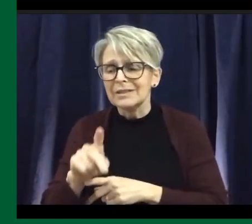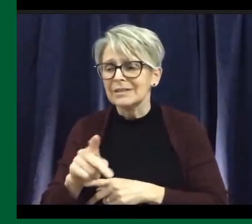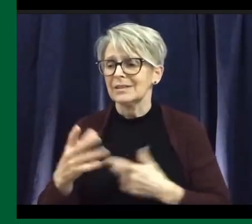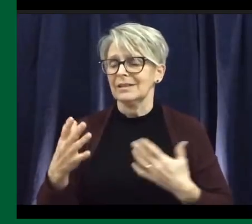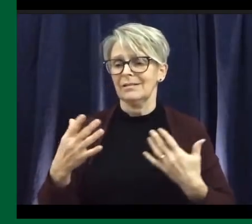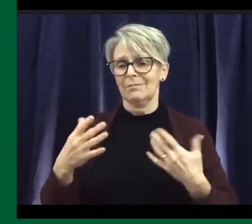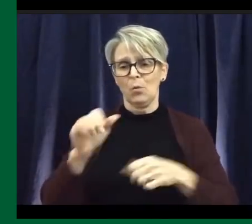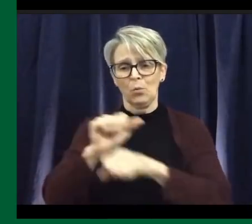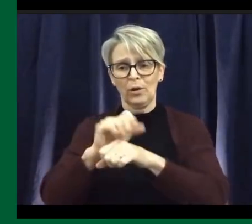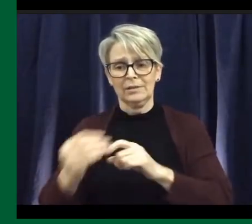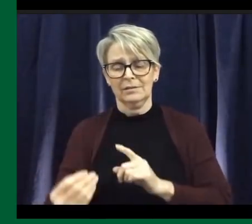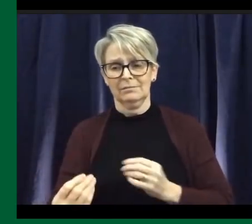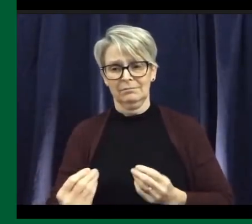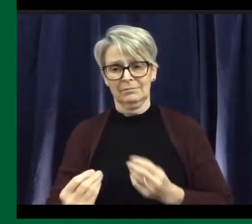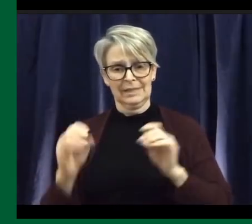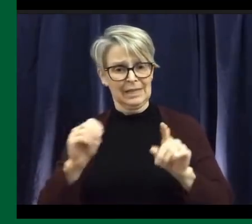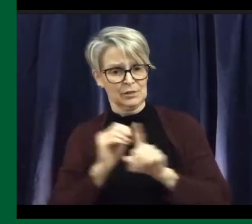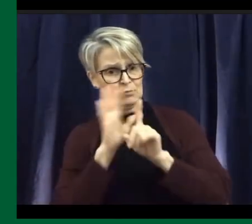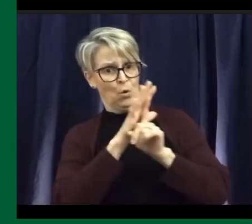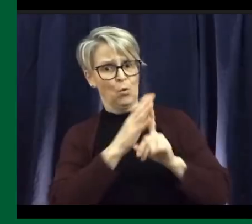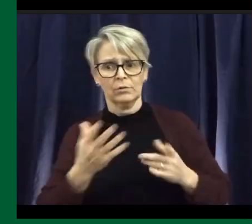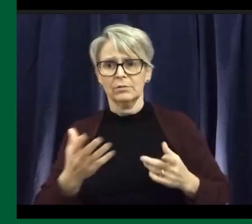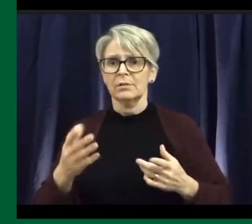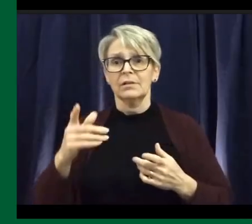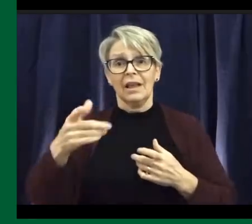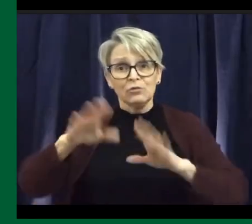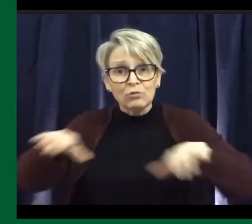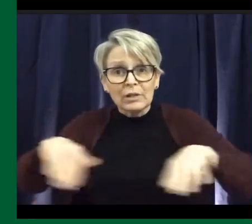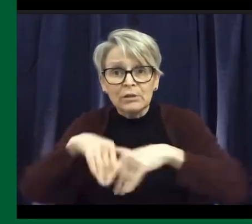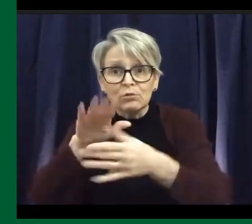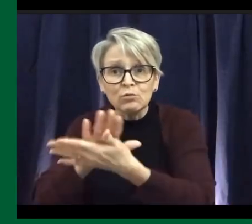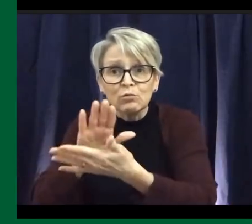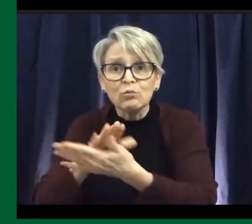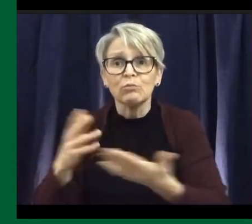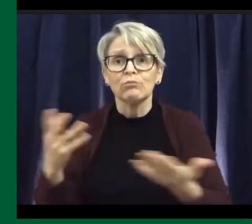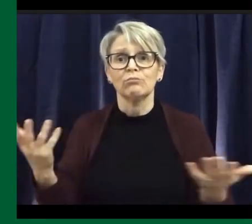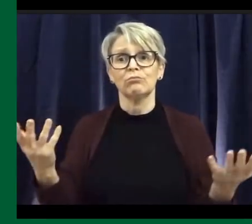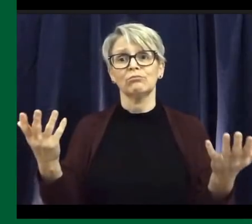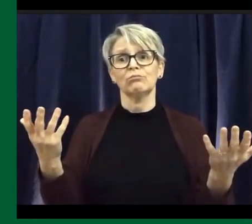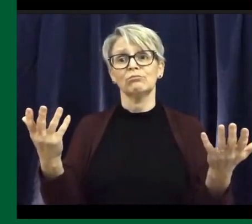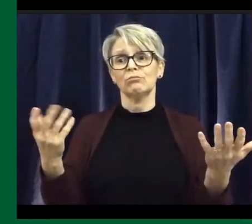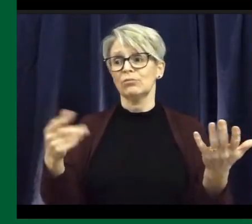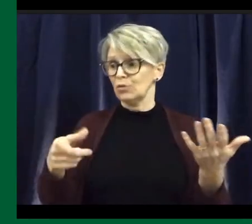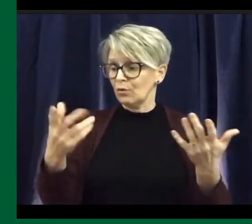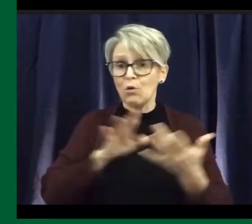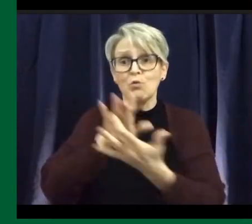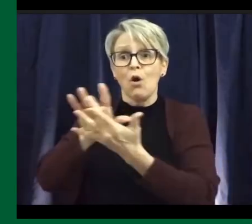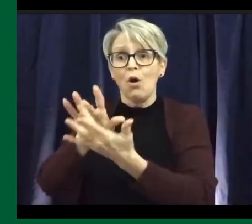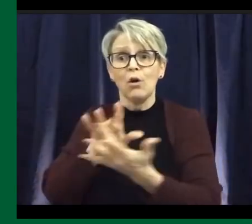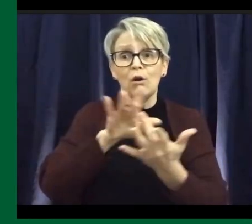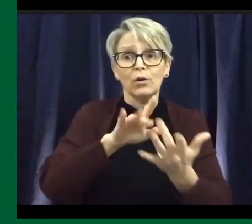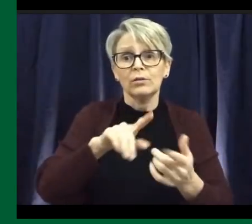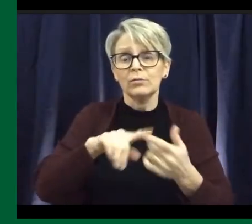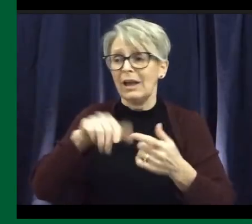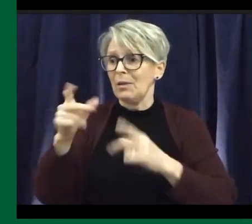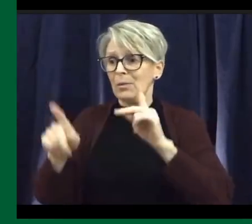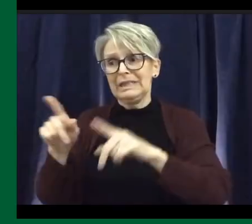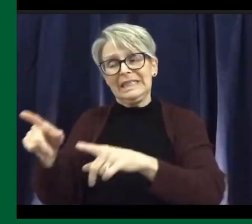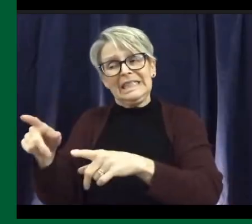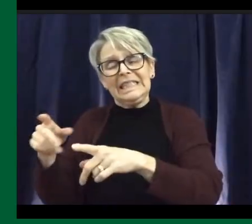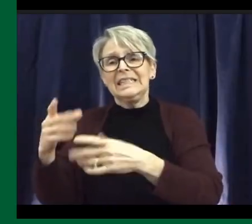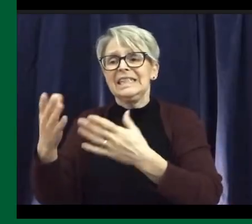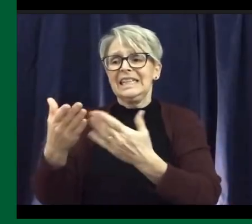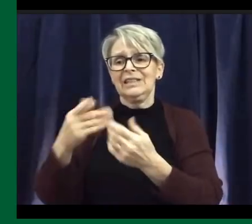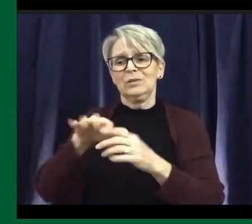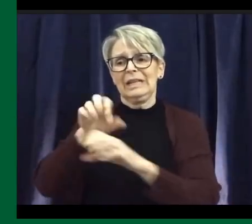work? Do you have children in school? Are you a close contact of someone who's more vulnerable? And I think this is again the